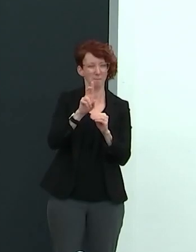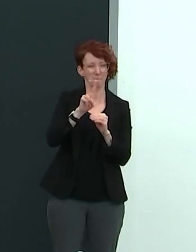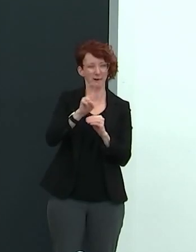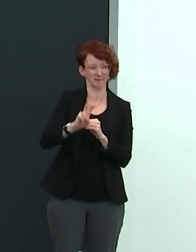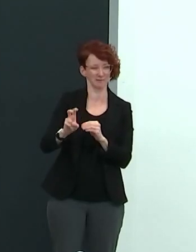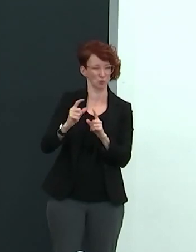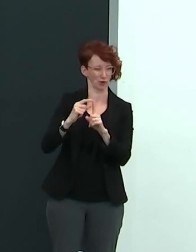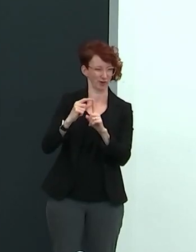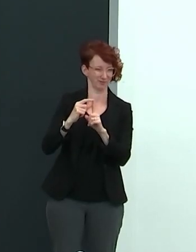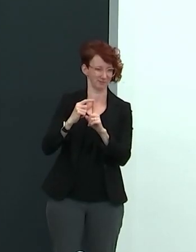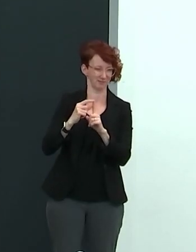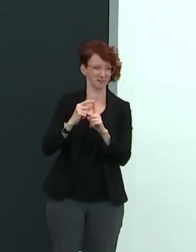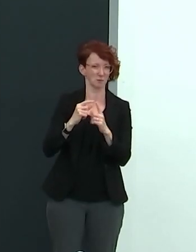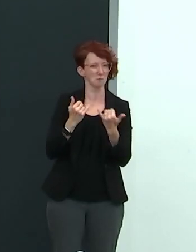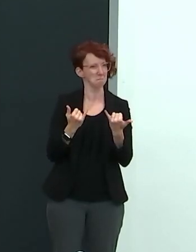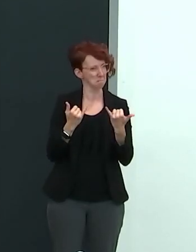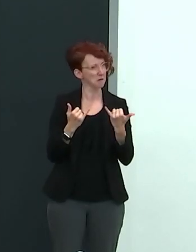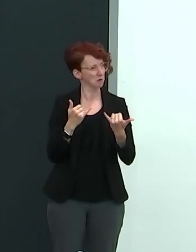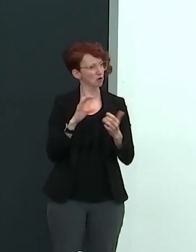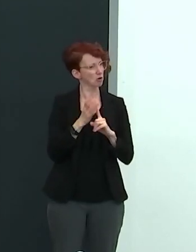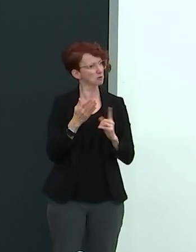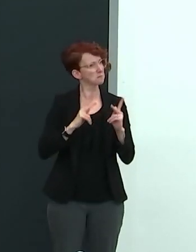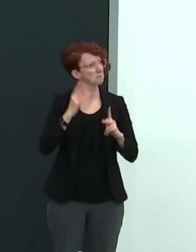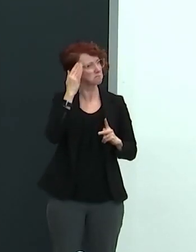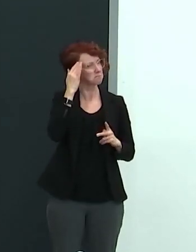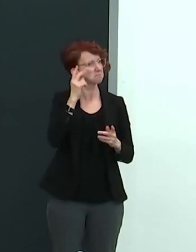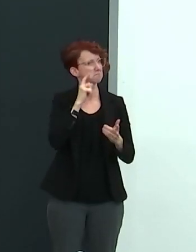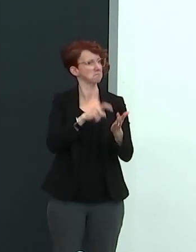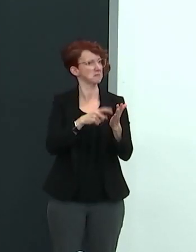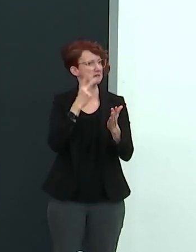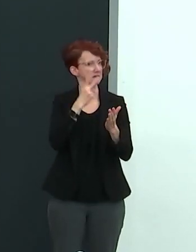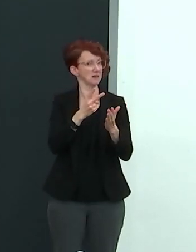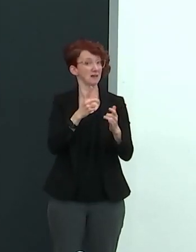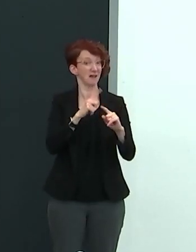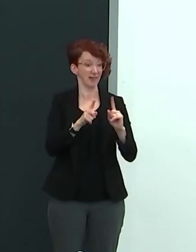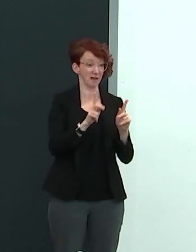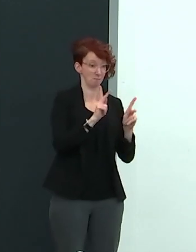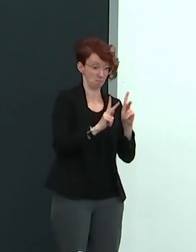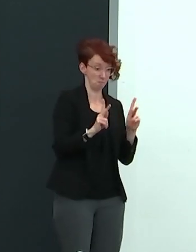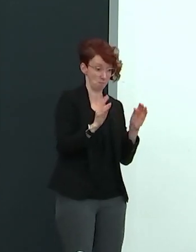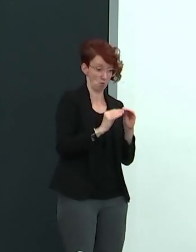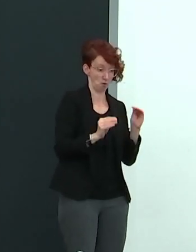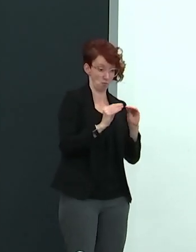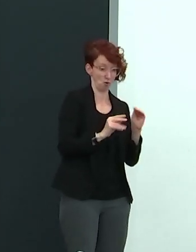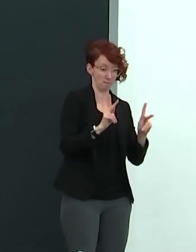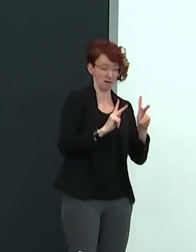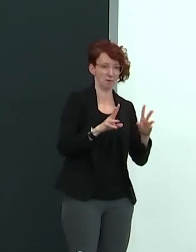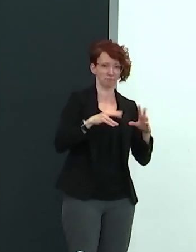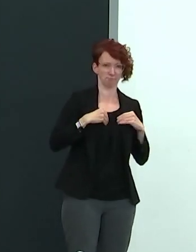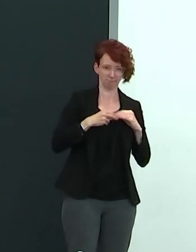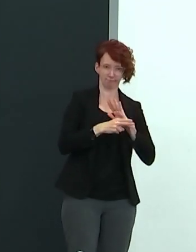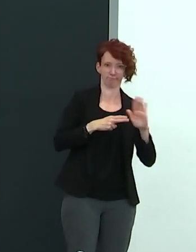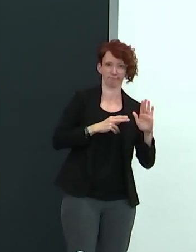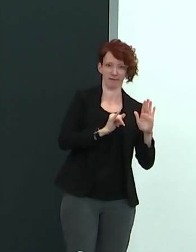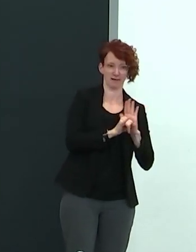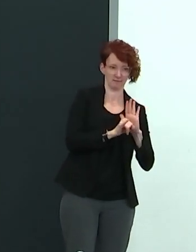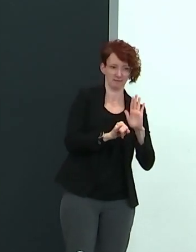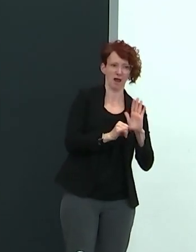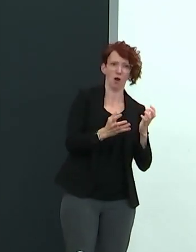integrated into modern culture, fueled by the increase in people who identify as neurodiverse and their desire for equal access and